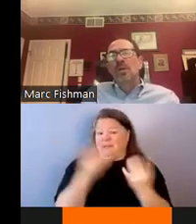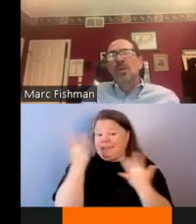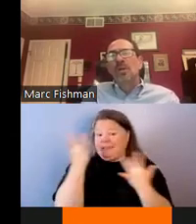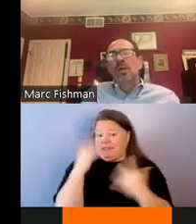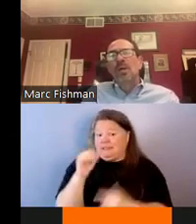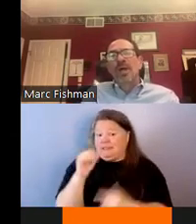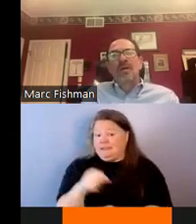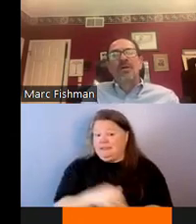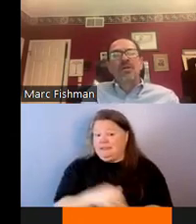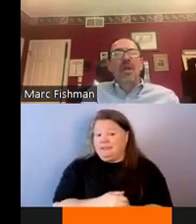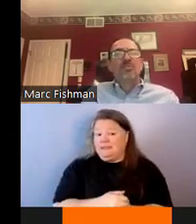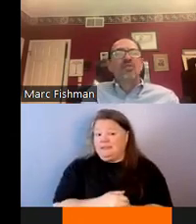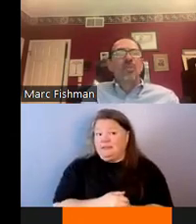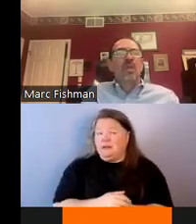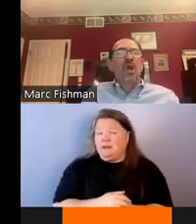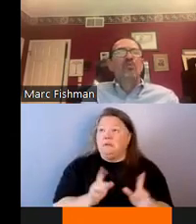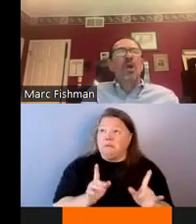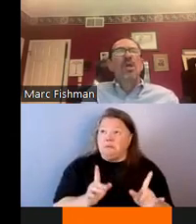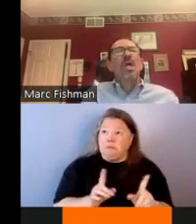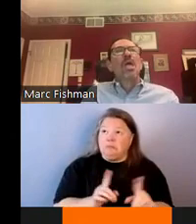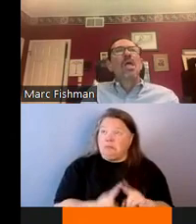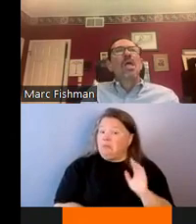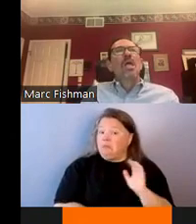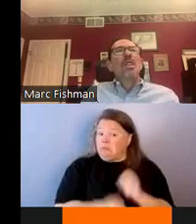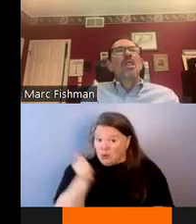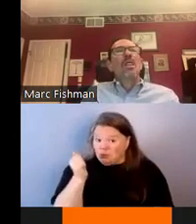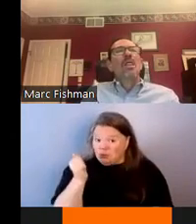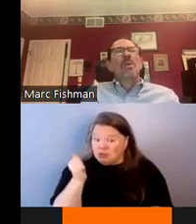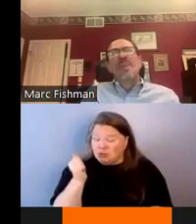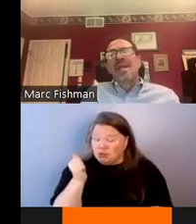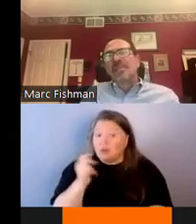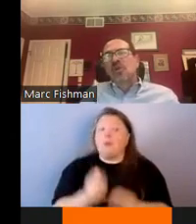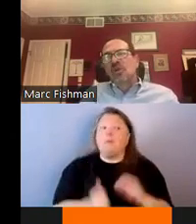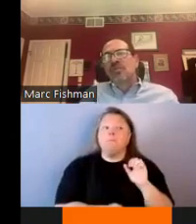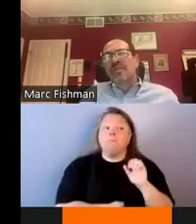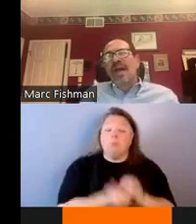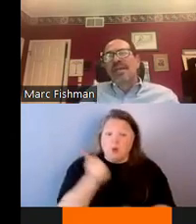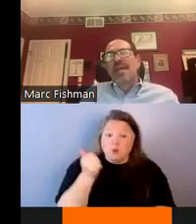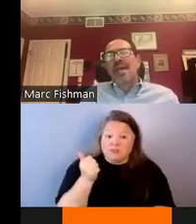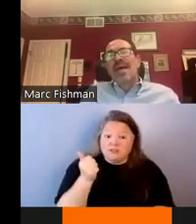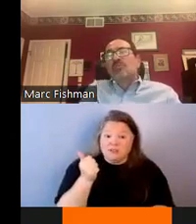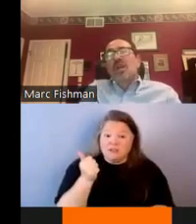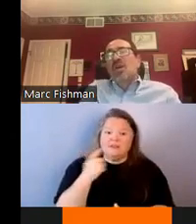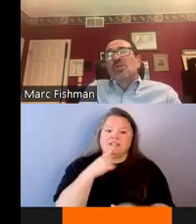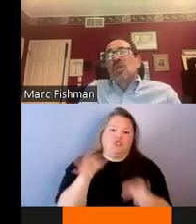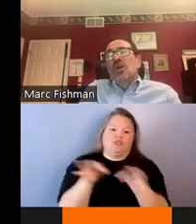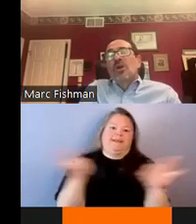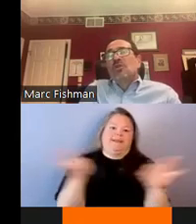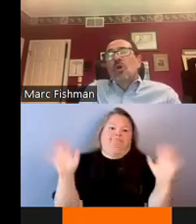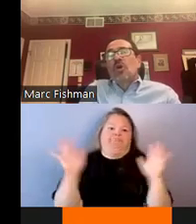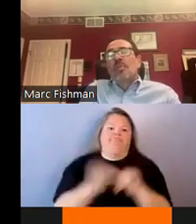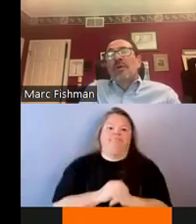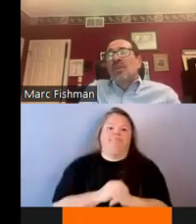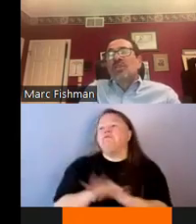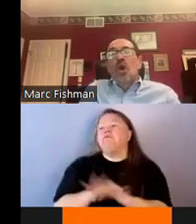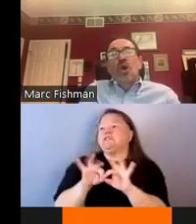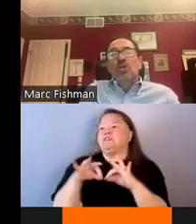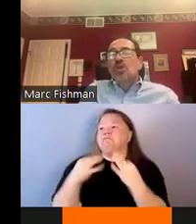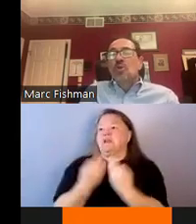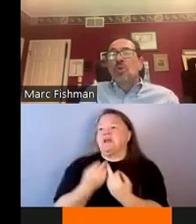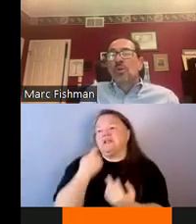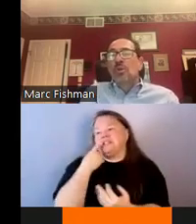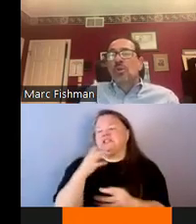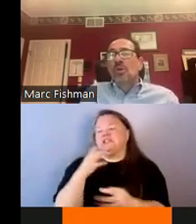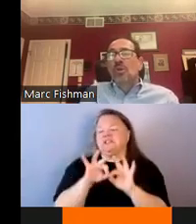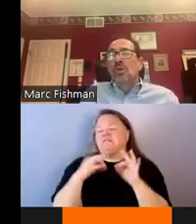part, and there are exceptions, but in large part, we pay lip service to that. And that's because there are historical barriers, and it's